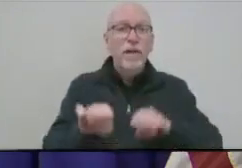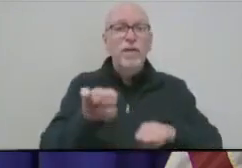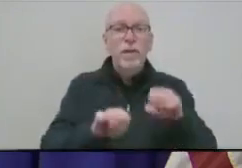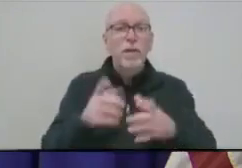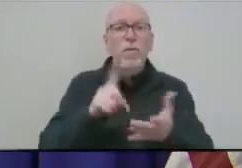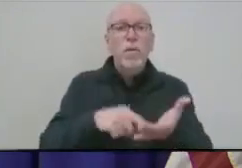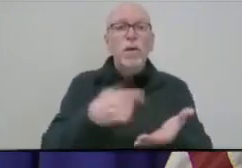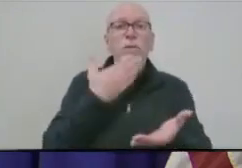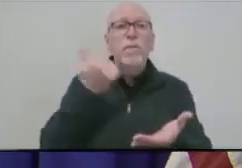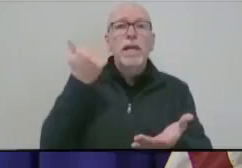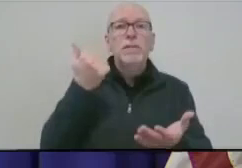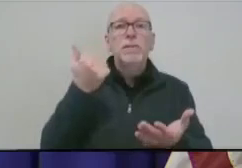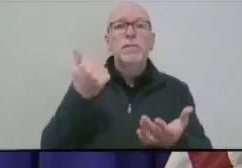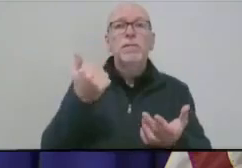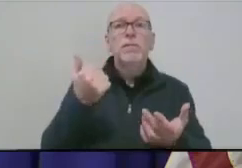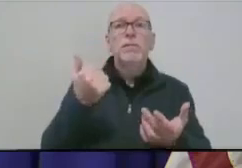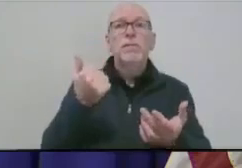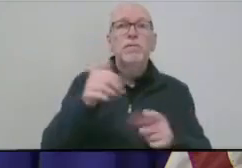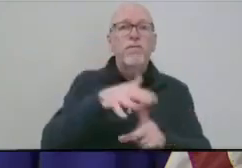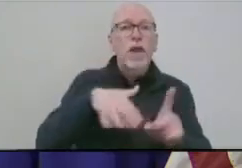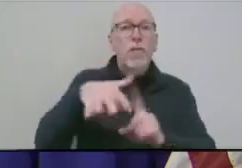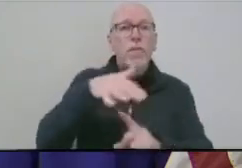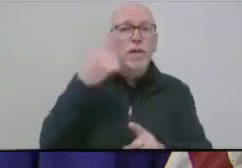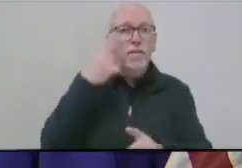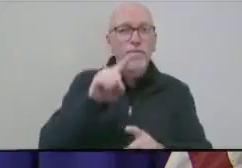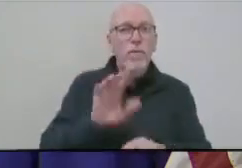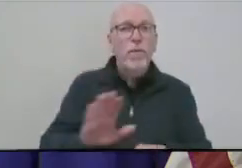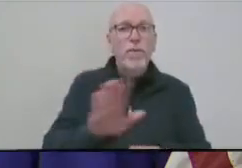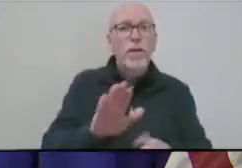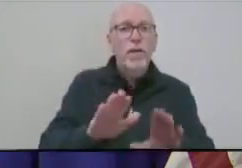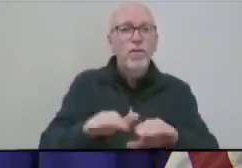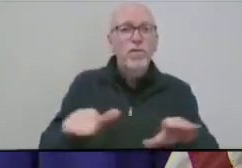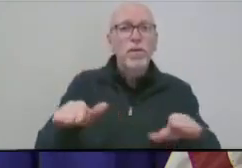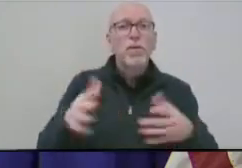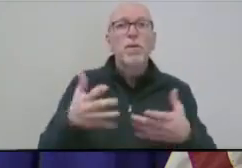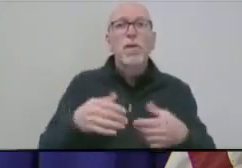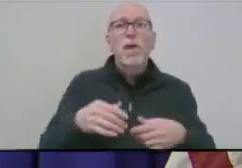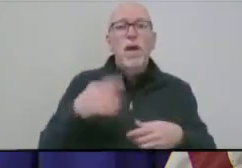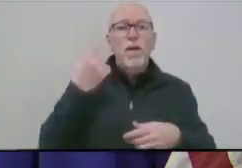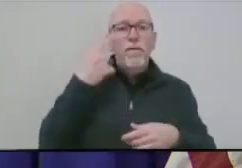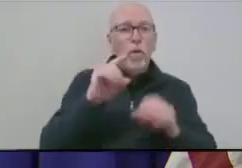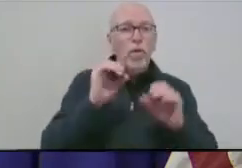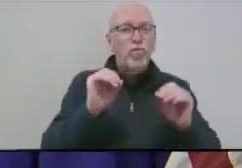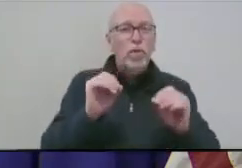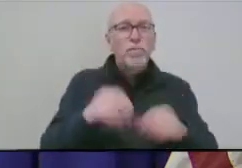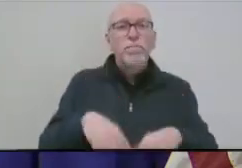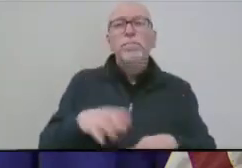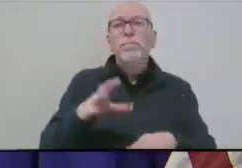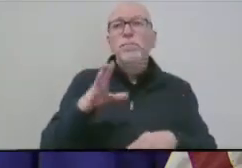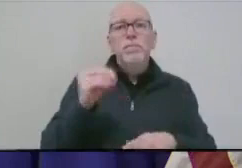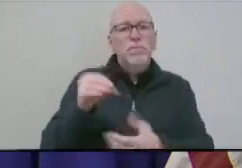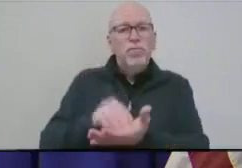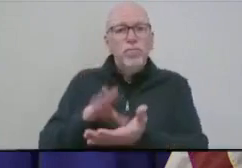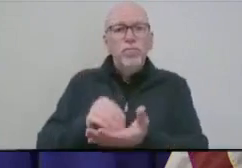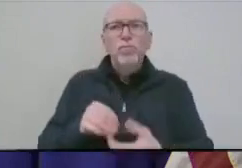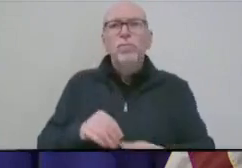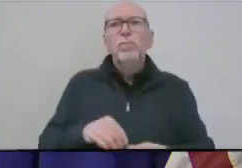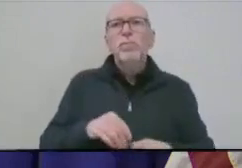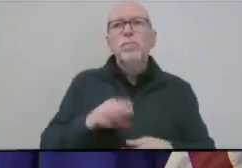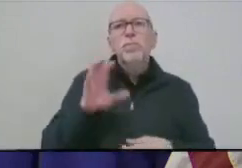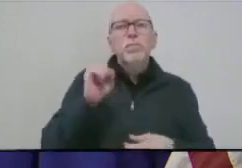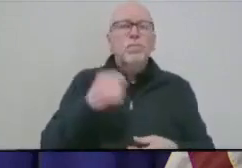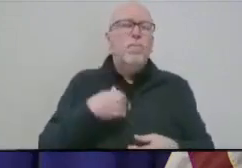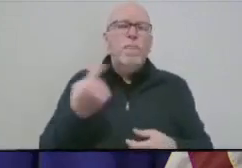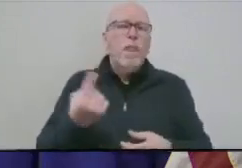best environment is for their child to be instructed and to learn. And so I've